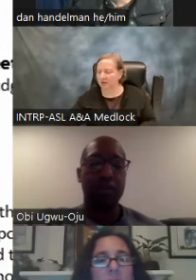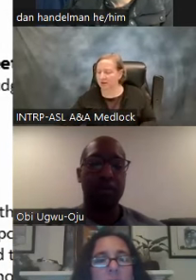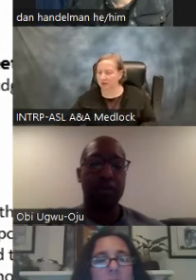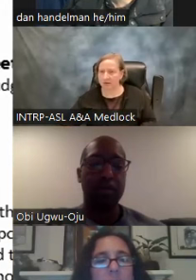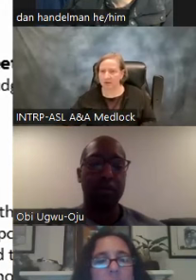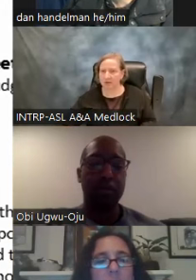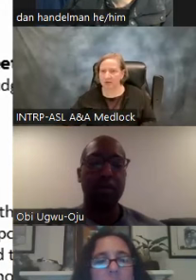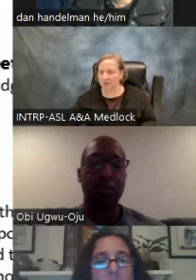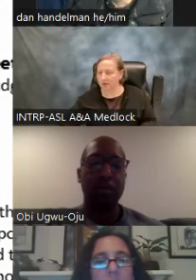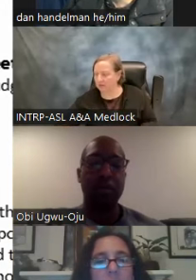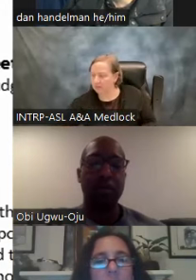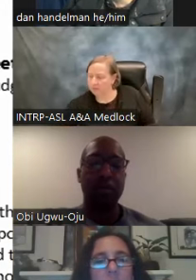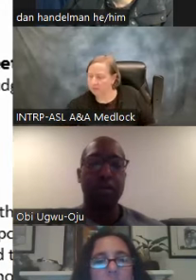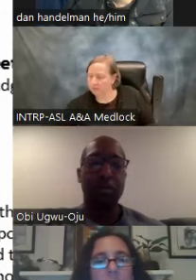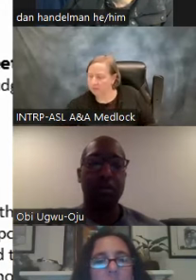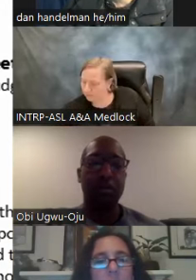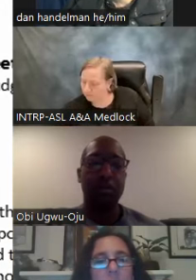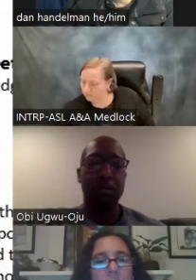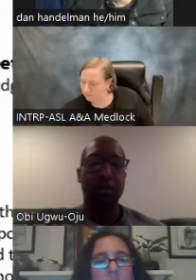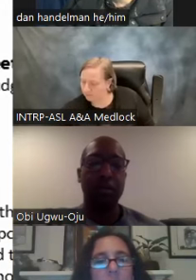bit more that way.